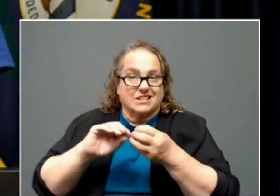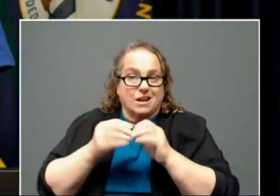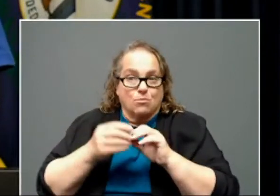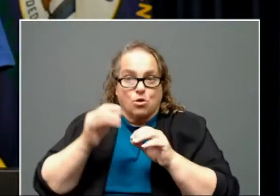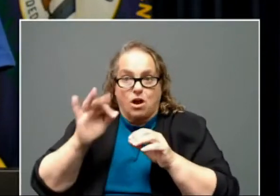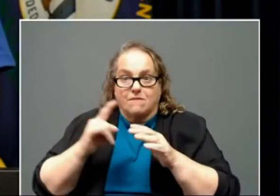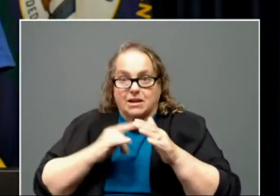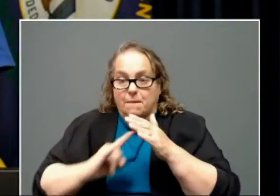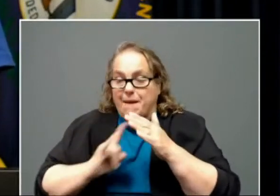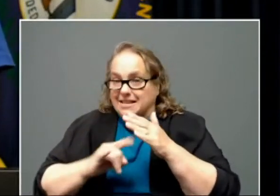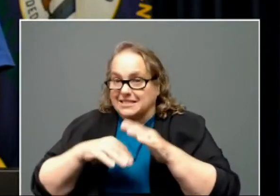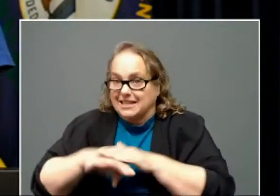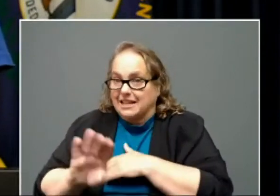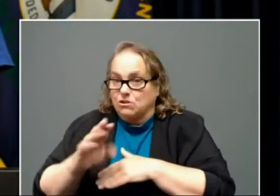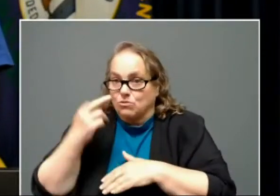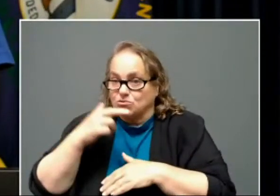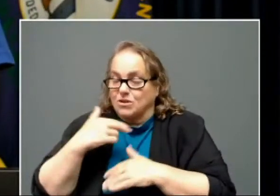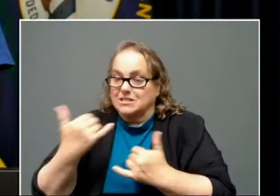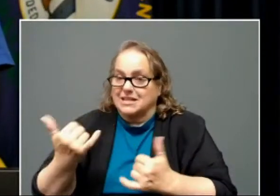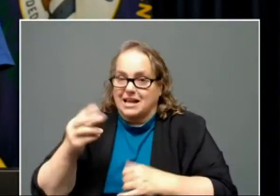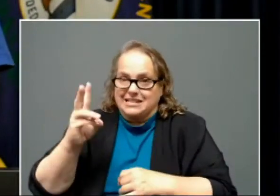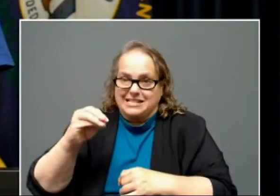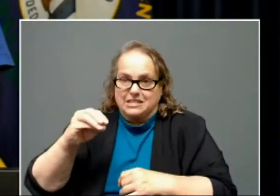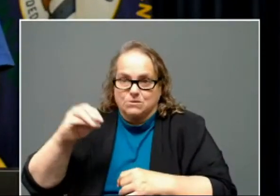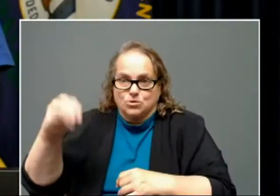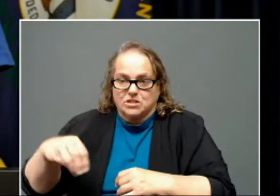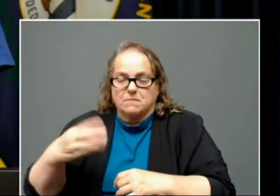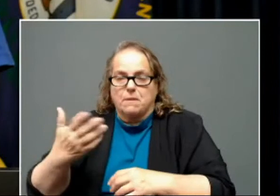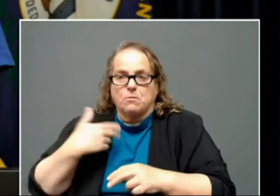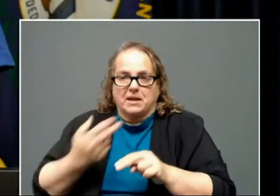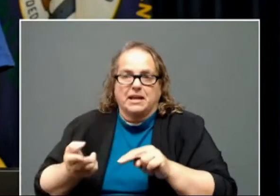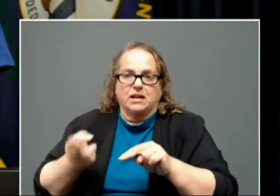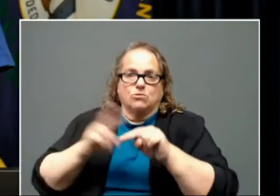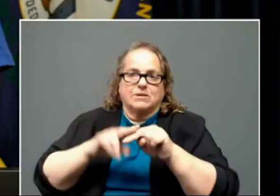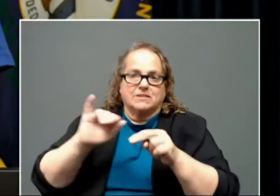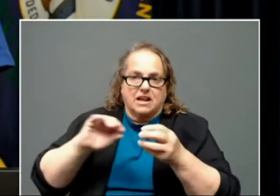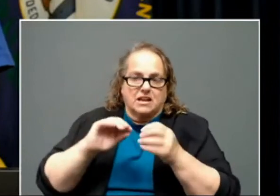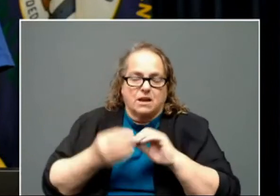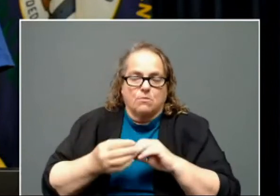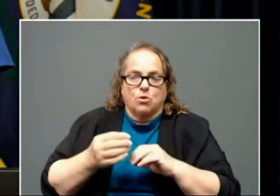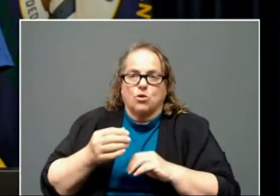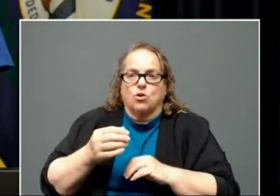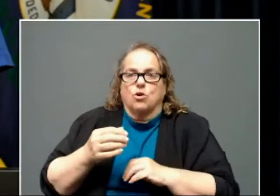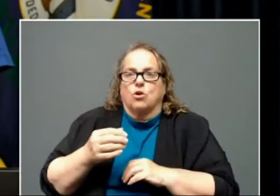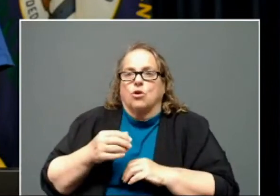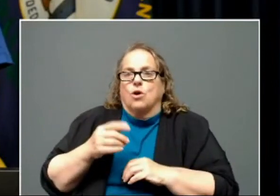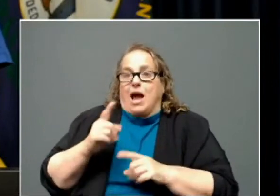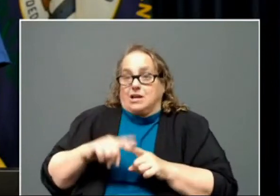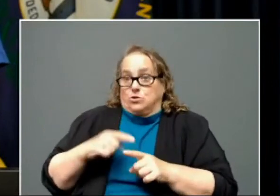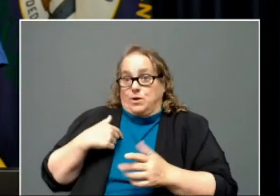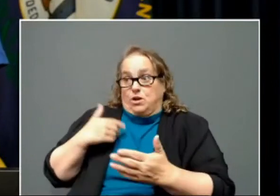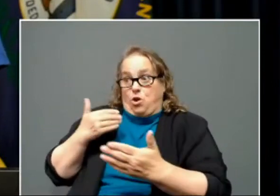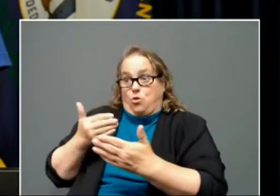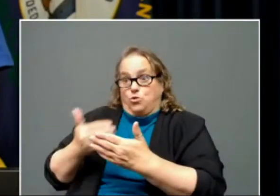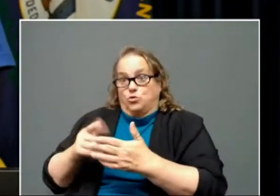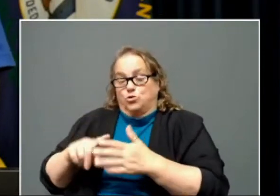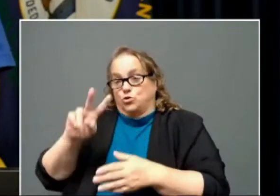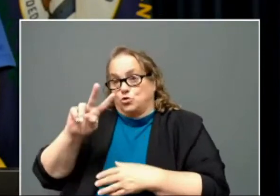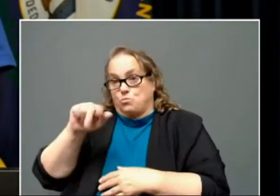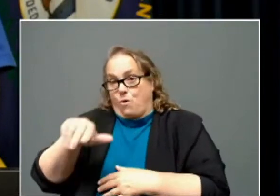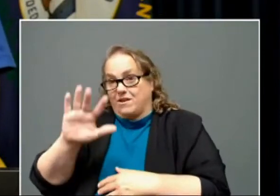60% more. As we get closer to that 2.5, we'll certainly look at that. Office-based